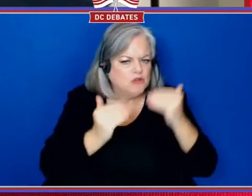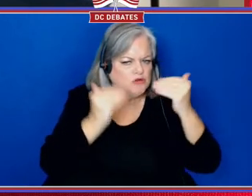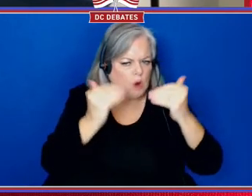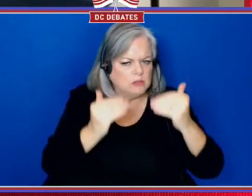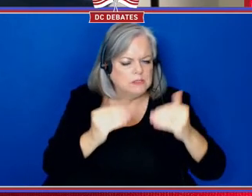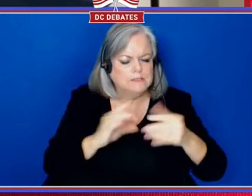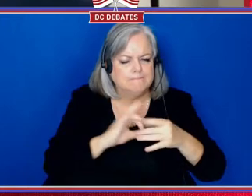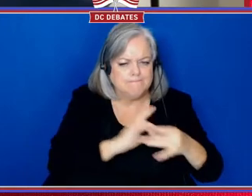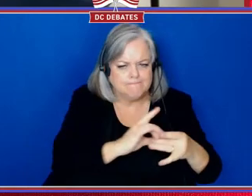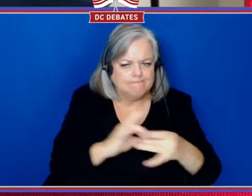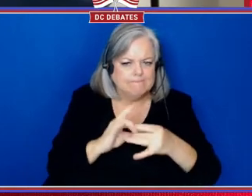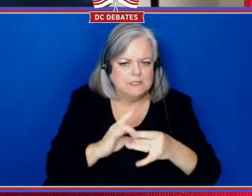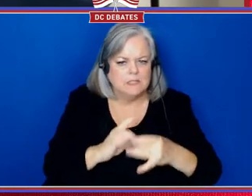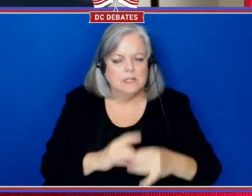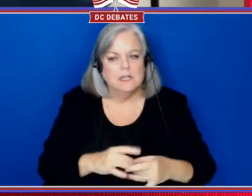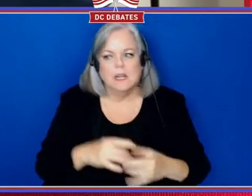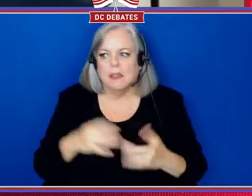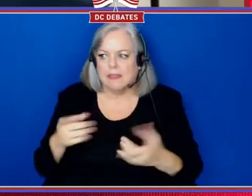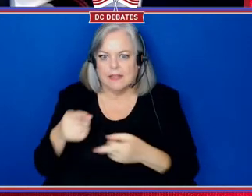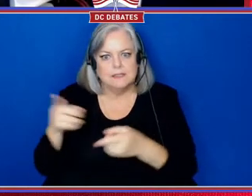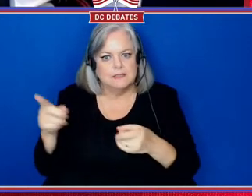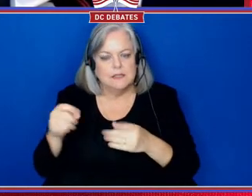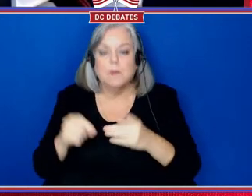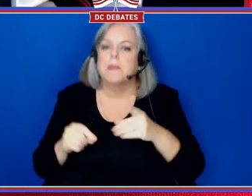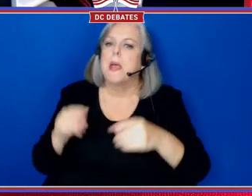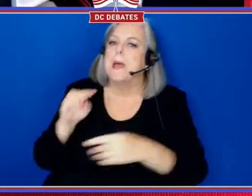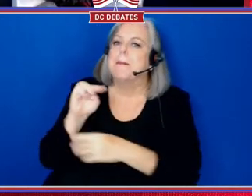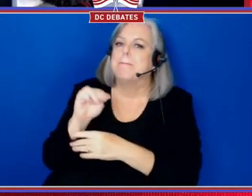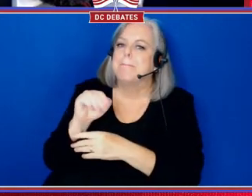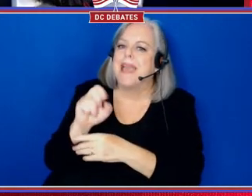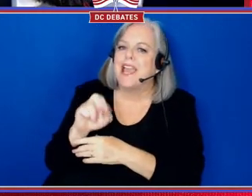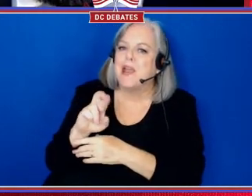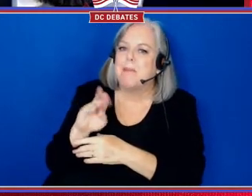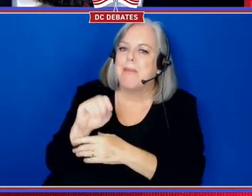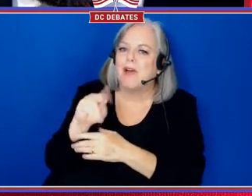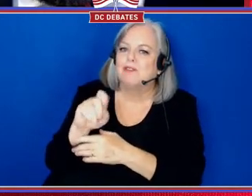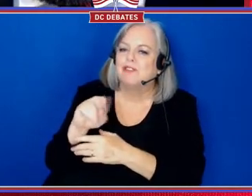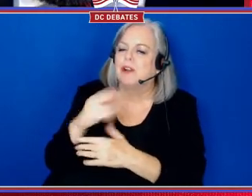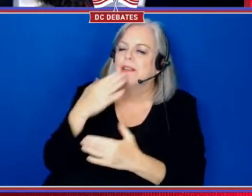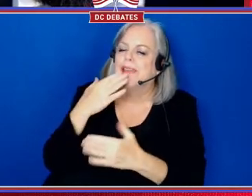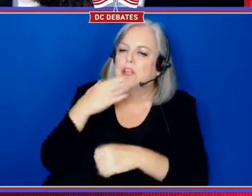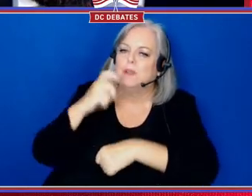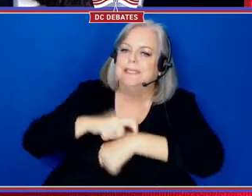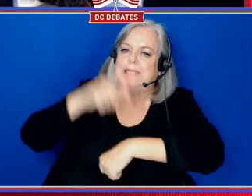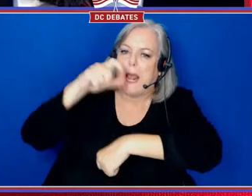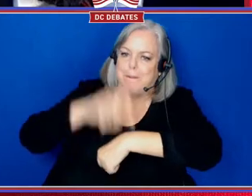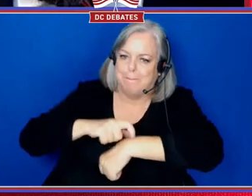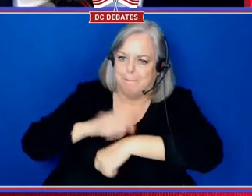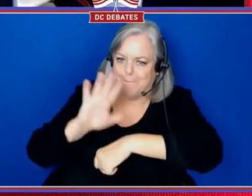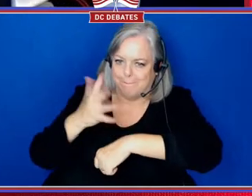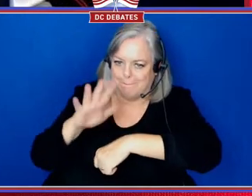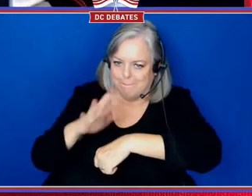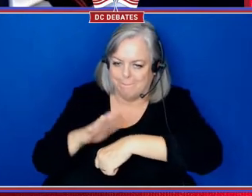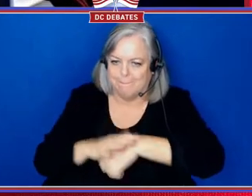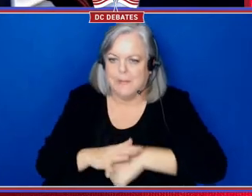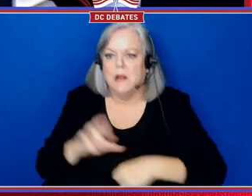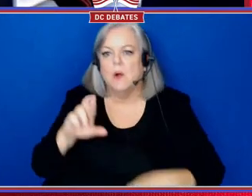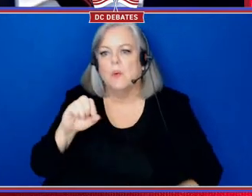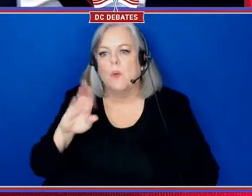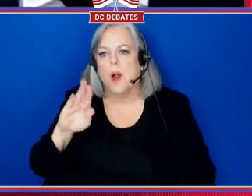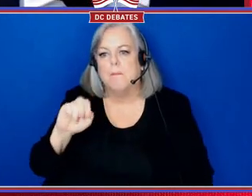that these trendy ideas Mayor that Bowser, we've never heard the council member talk about time. For 6 years are coming Robert to White, fore